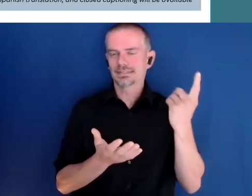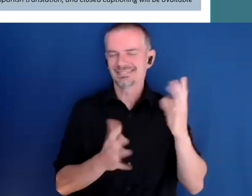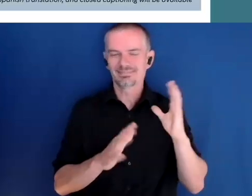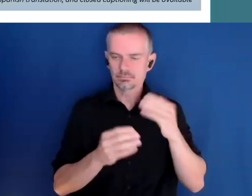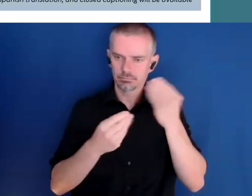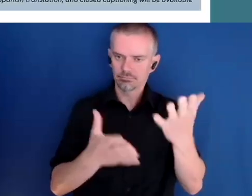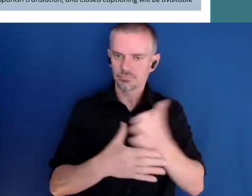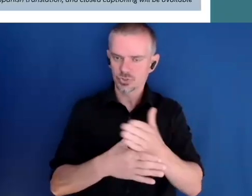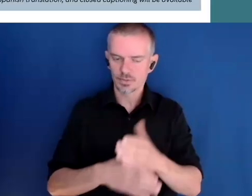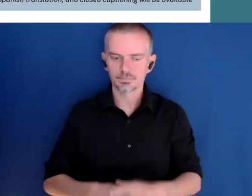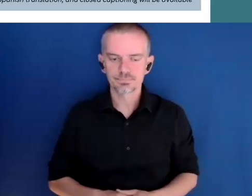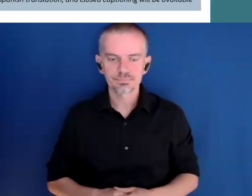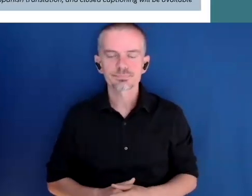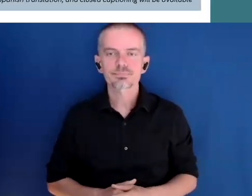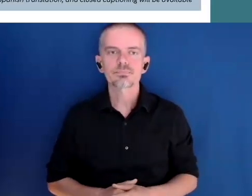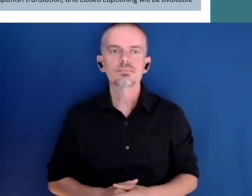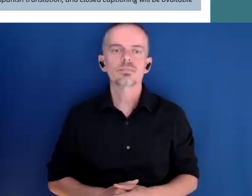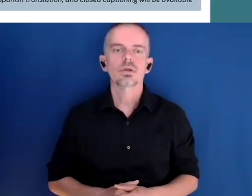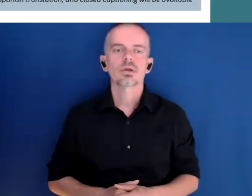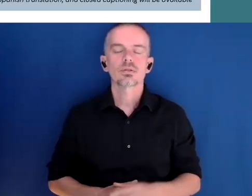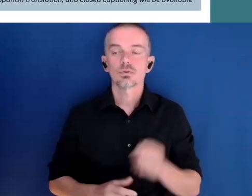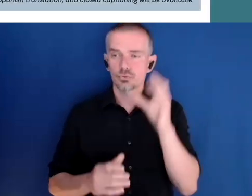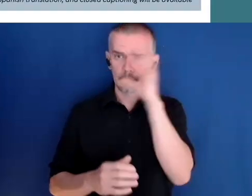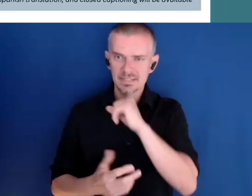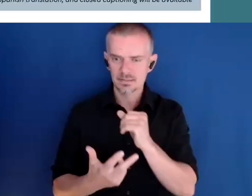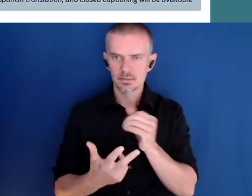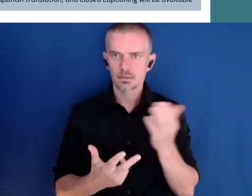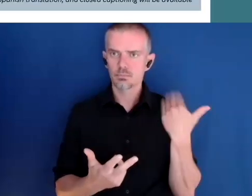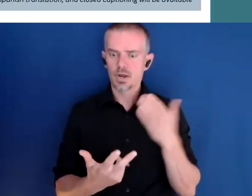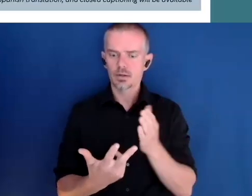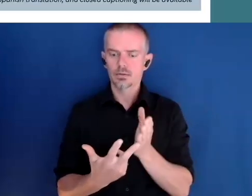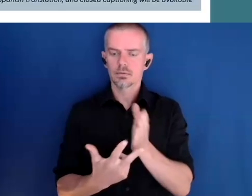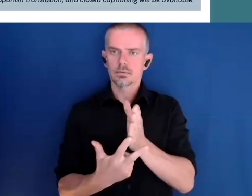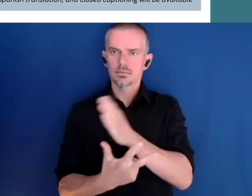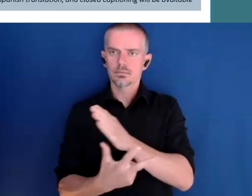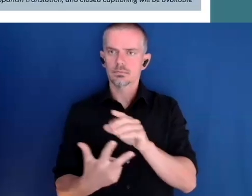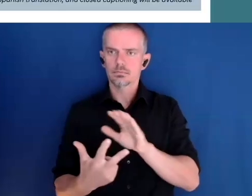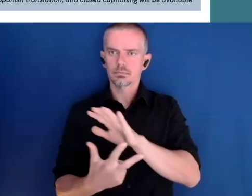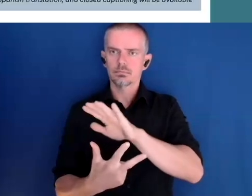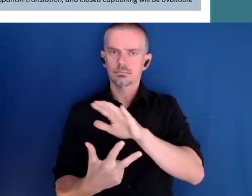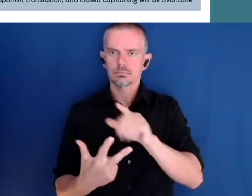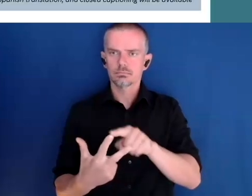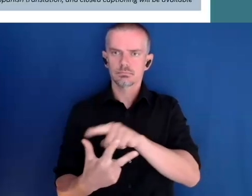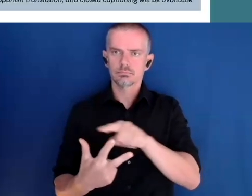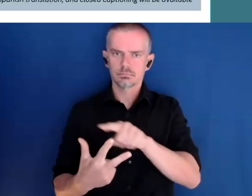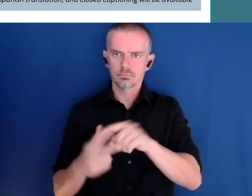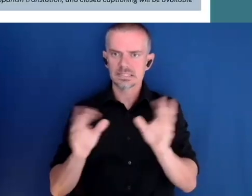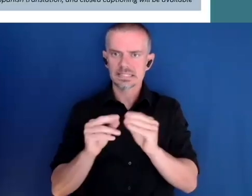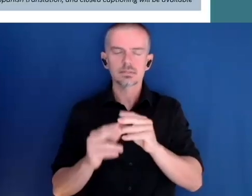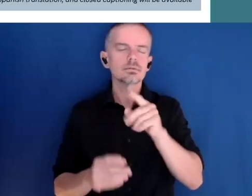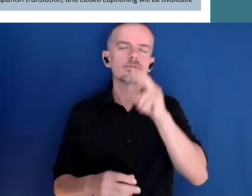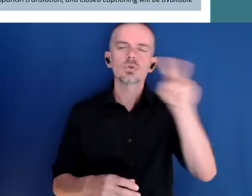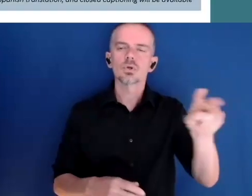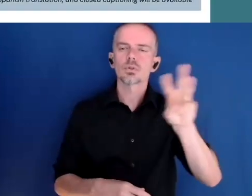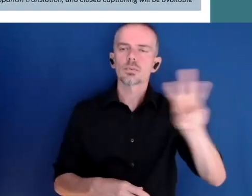So again, if you missed any of those prior two sessions, those are available at our trainings landing